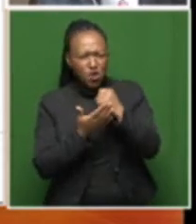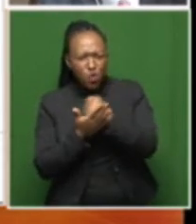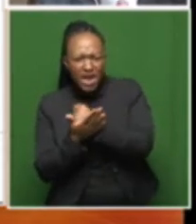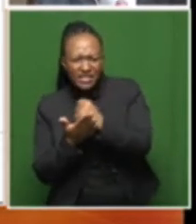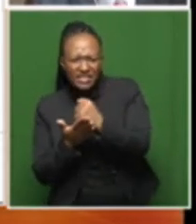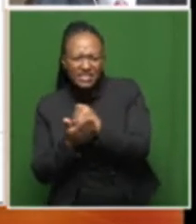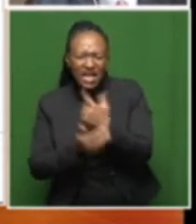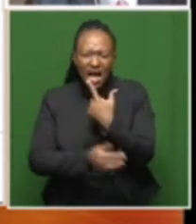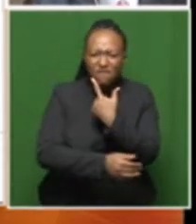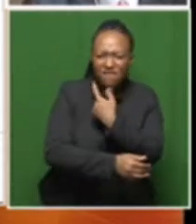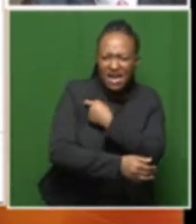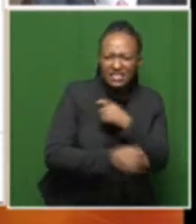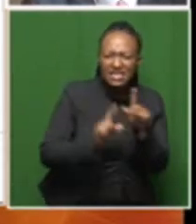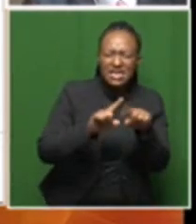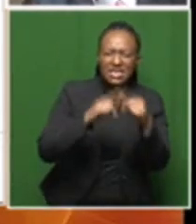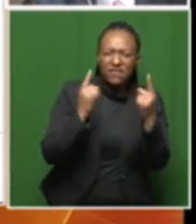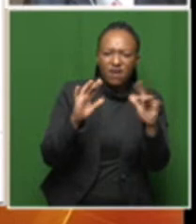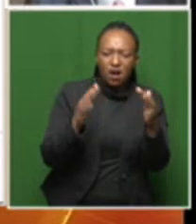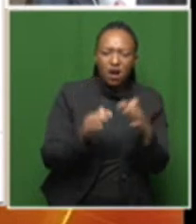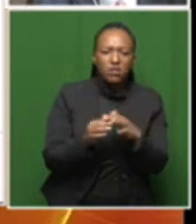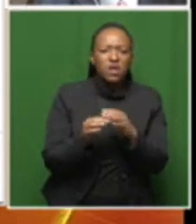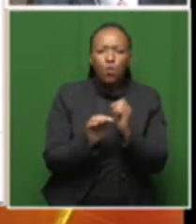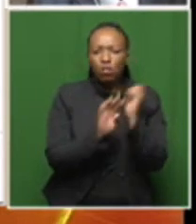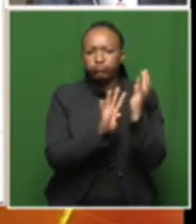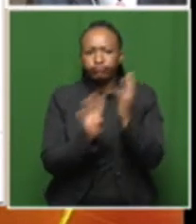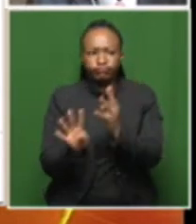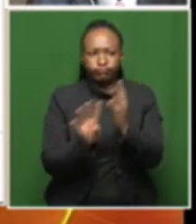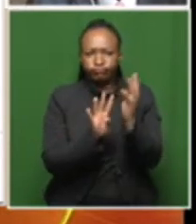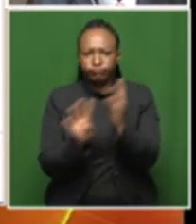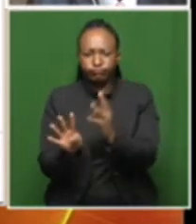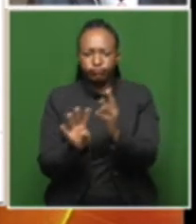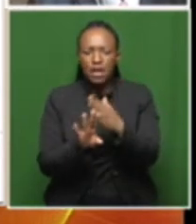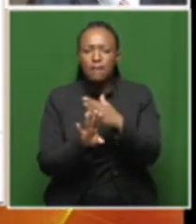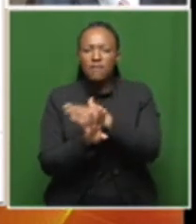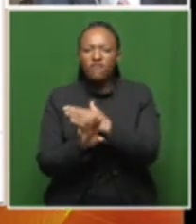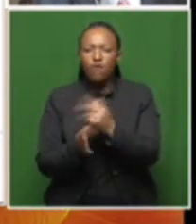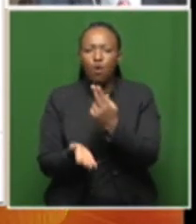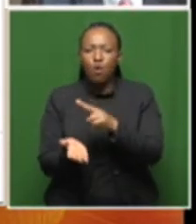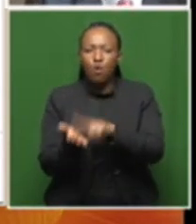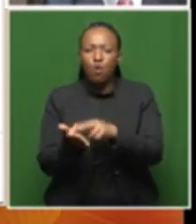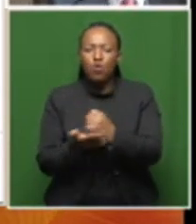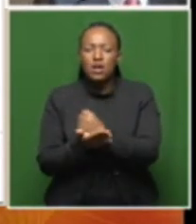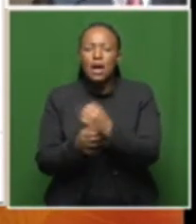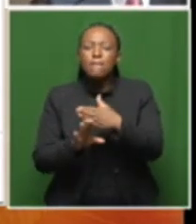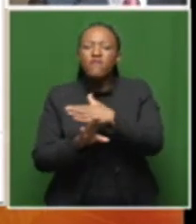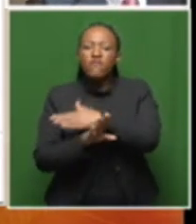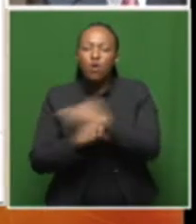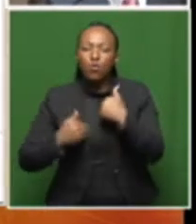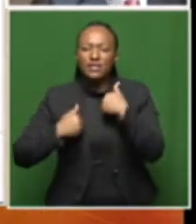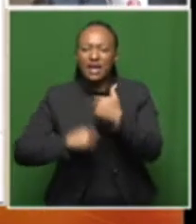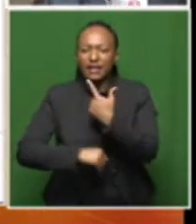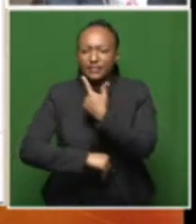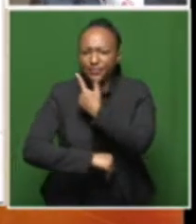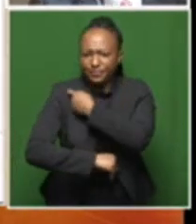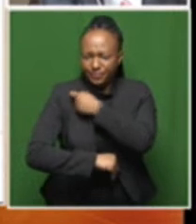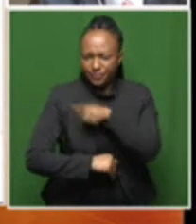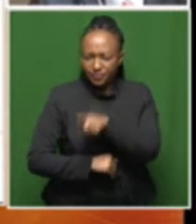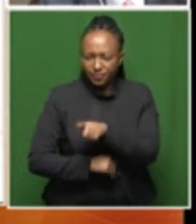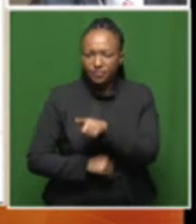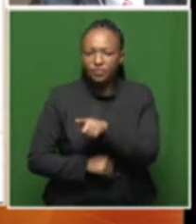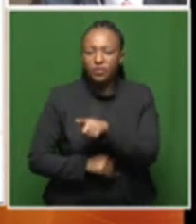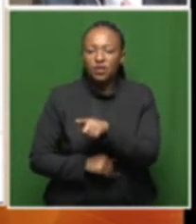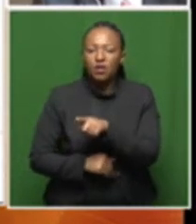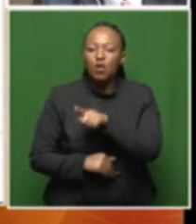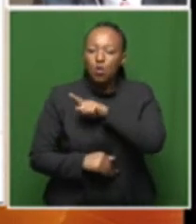and vaccination and started to arrive in large numbers prior to the commencement of vaccination. We could prefer to get